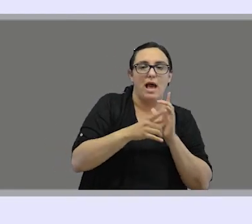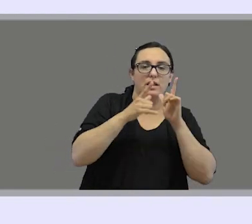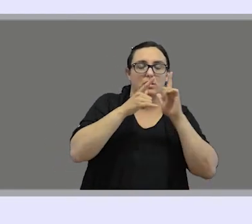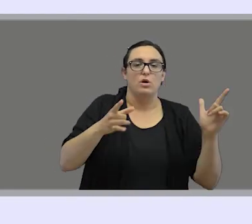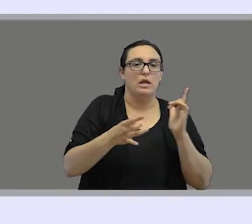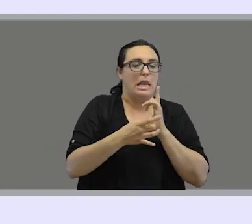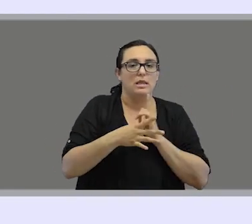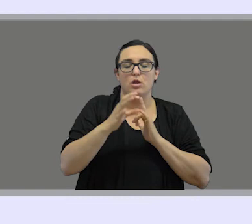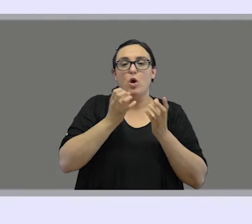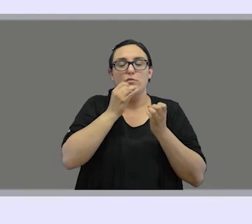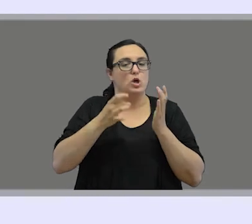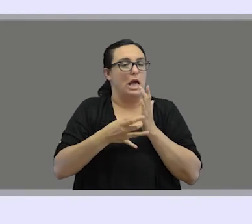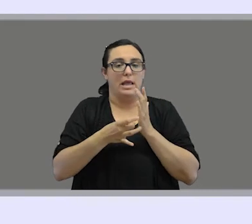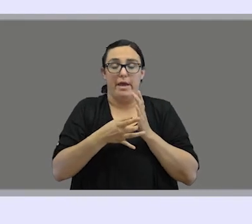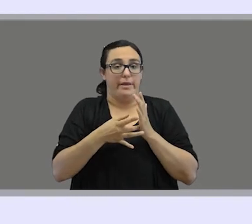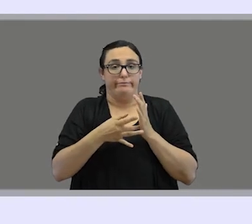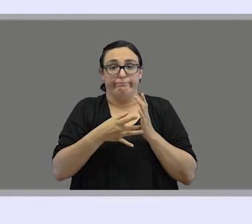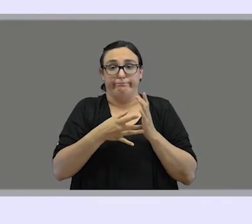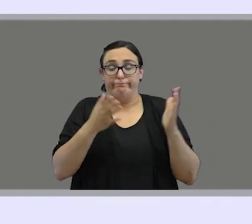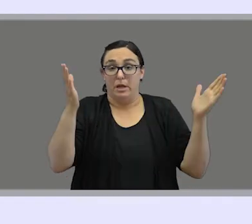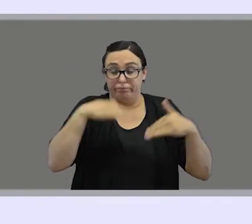information quality is not met.